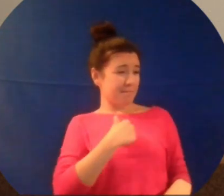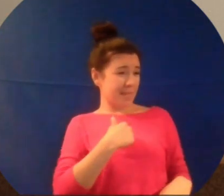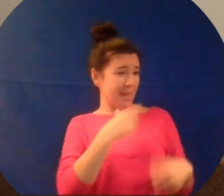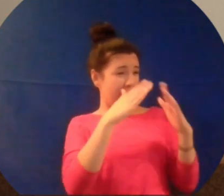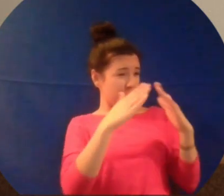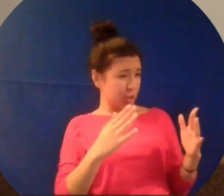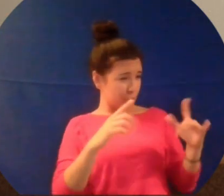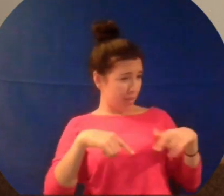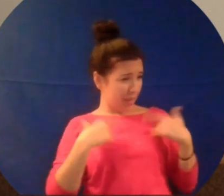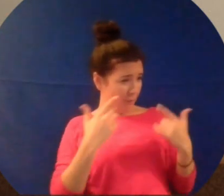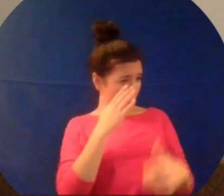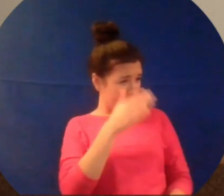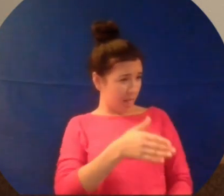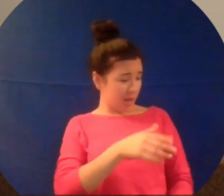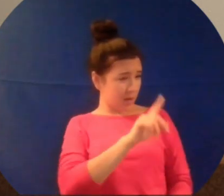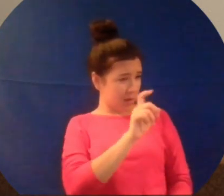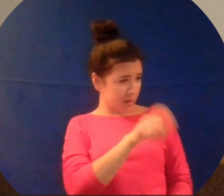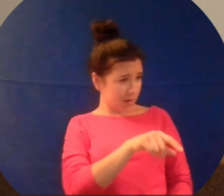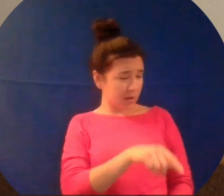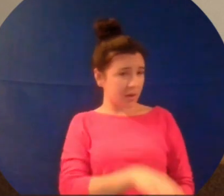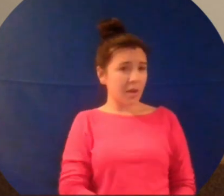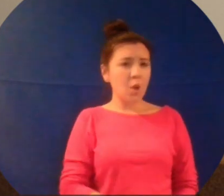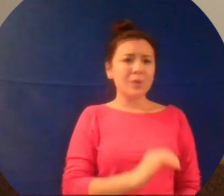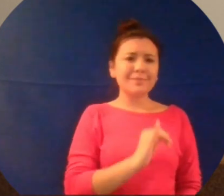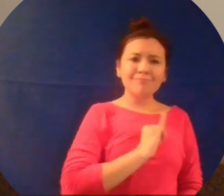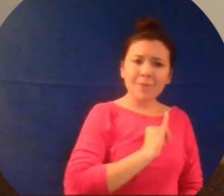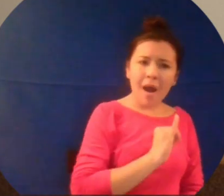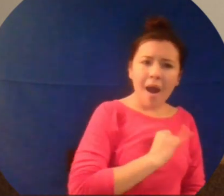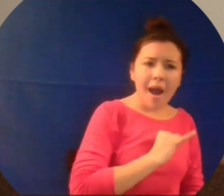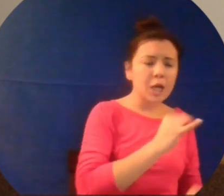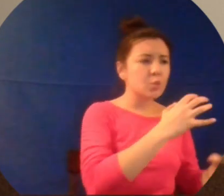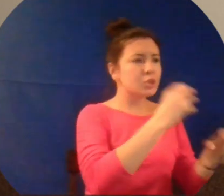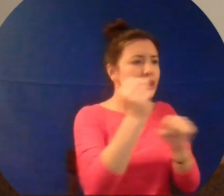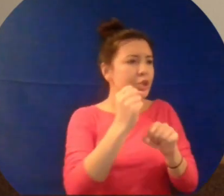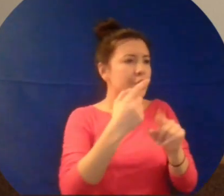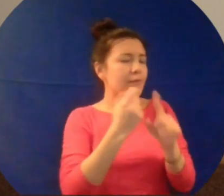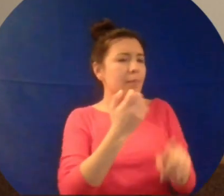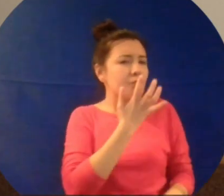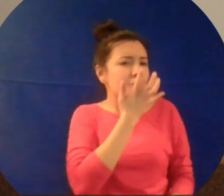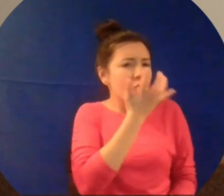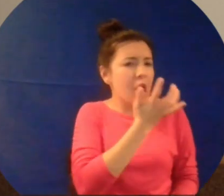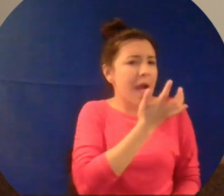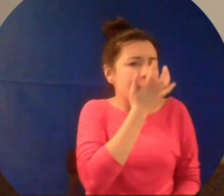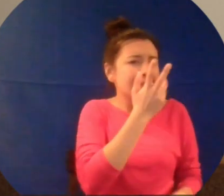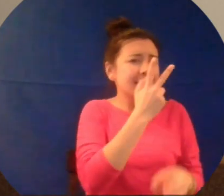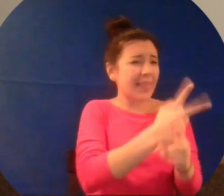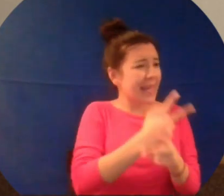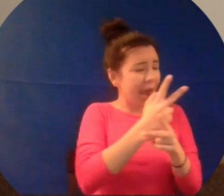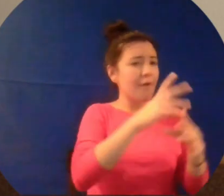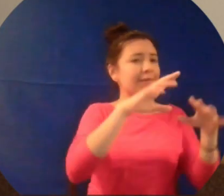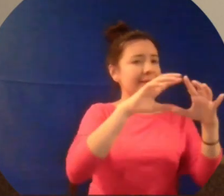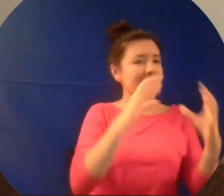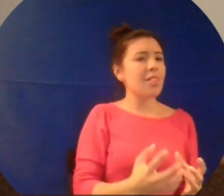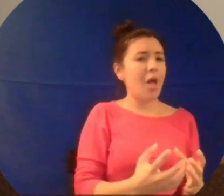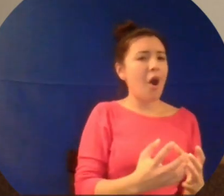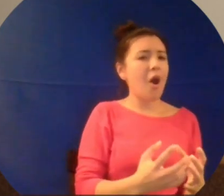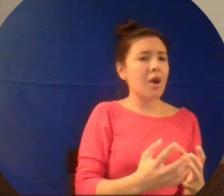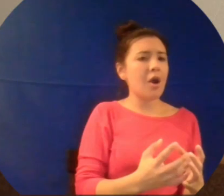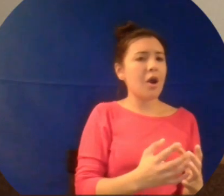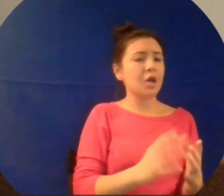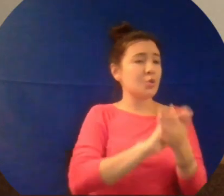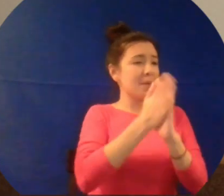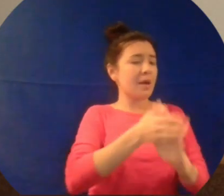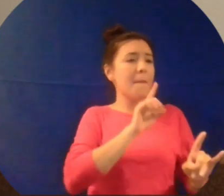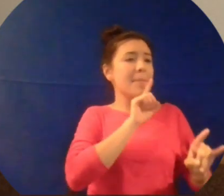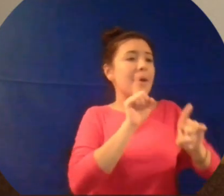in? It was I who took you from the pasture and from the care of the flock to be